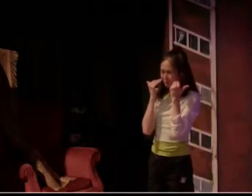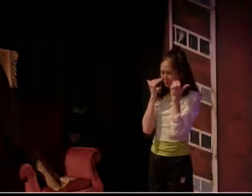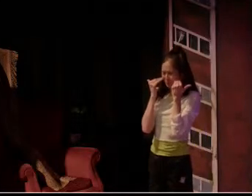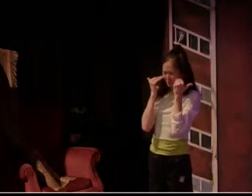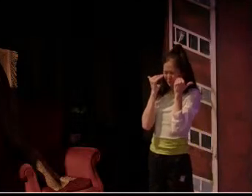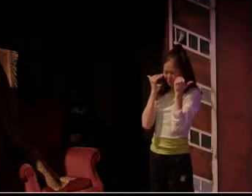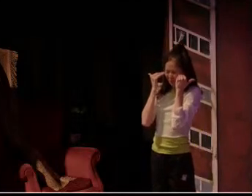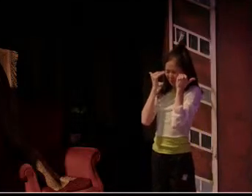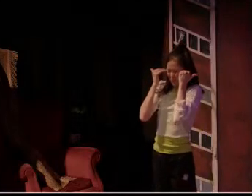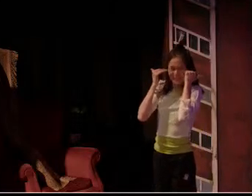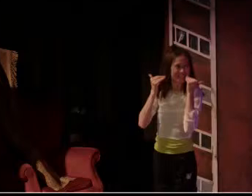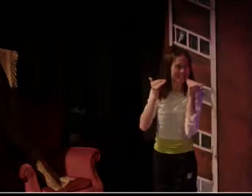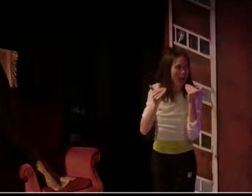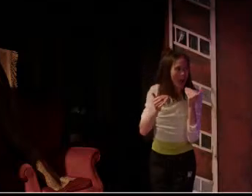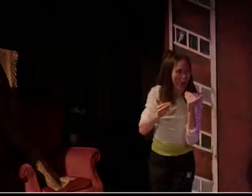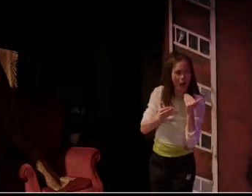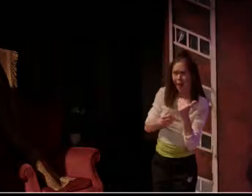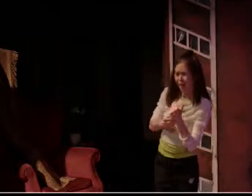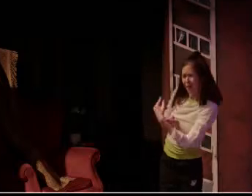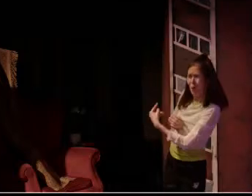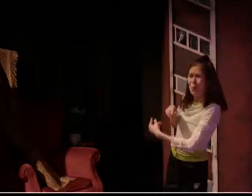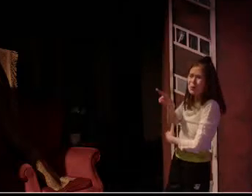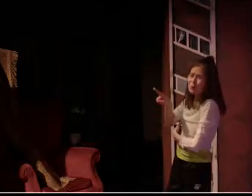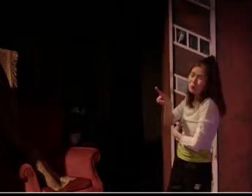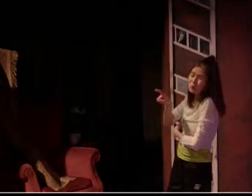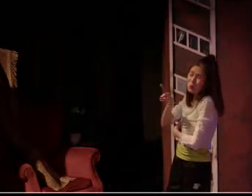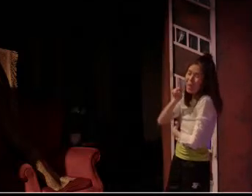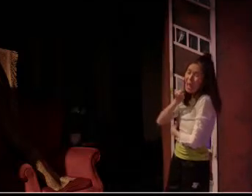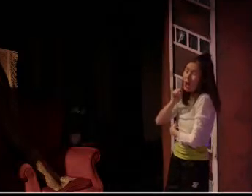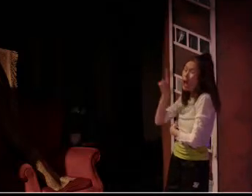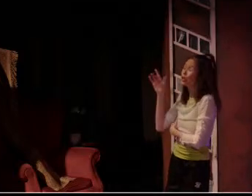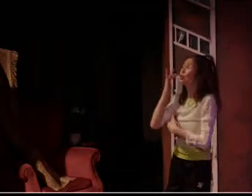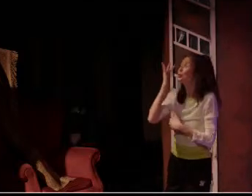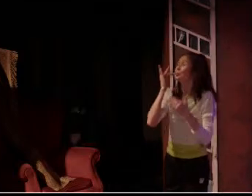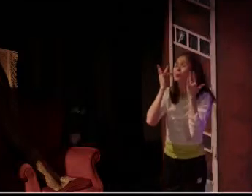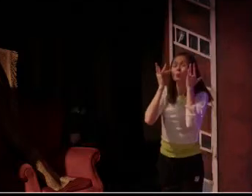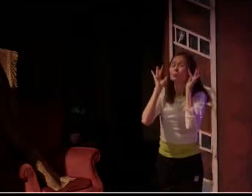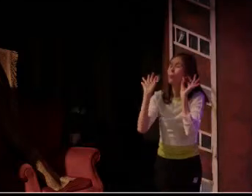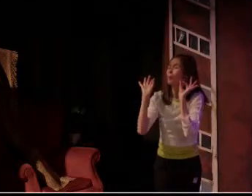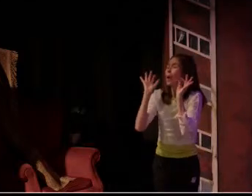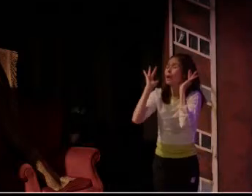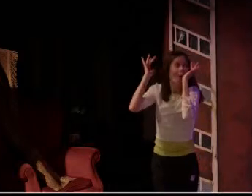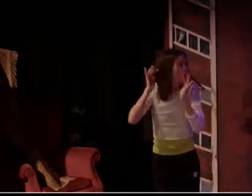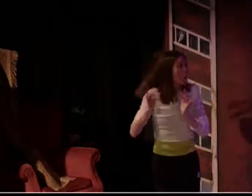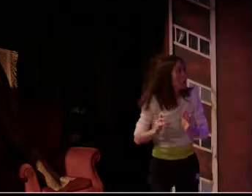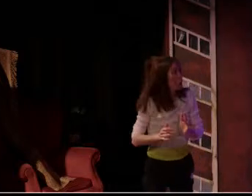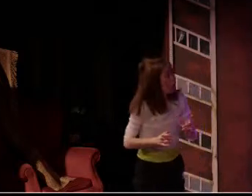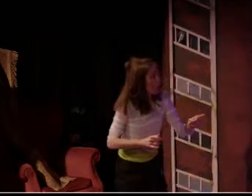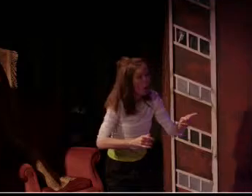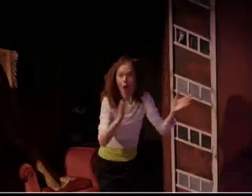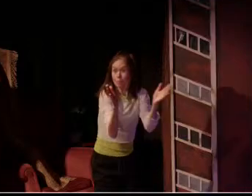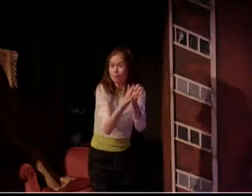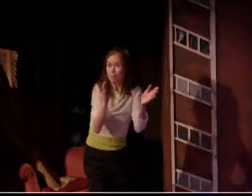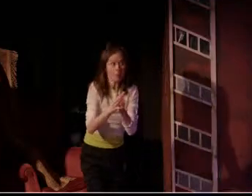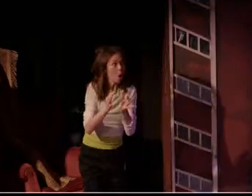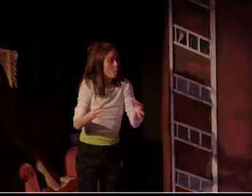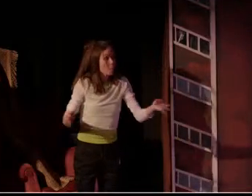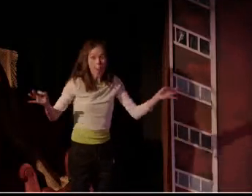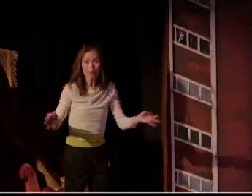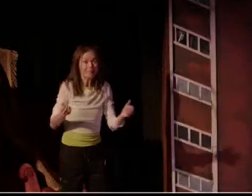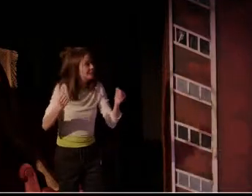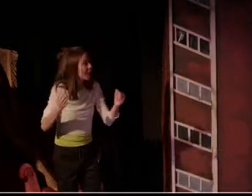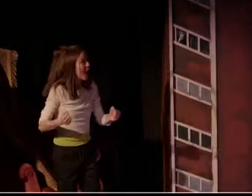Sweet girl. She's the queen of curds and cream. Come on, strike up!